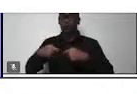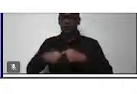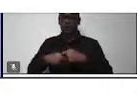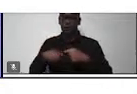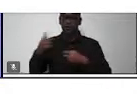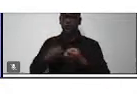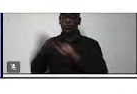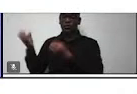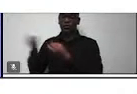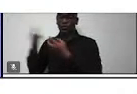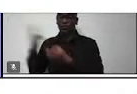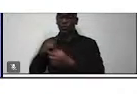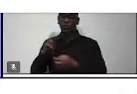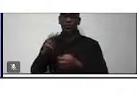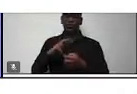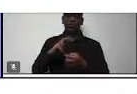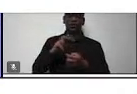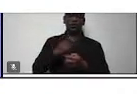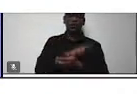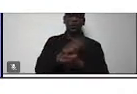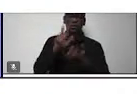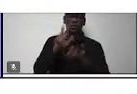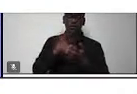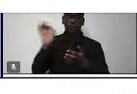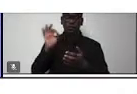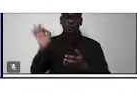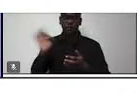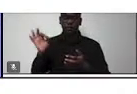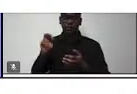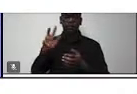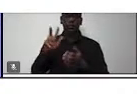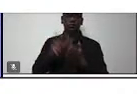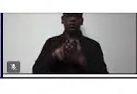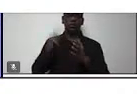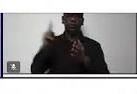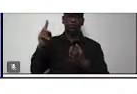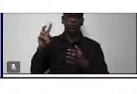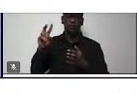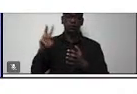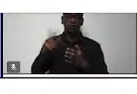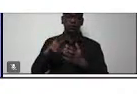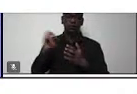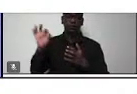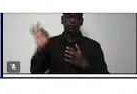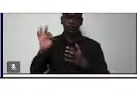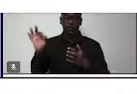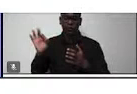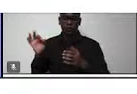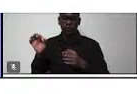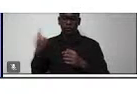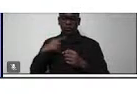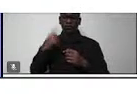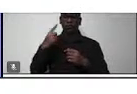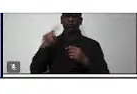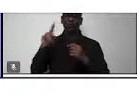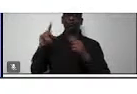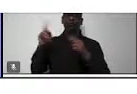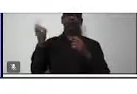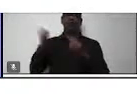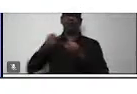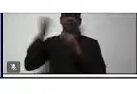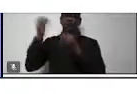of them viewed the USA as a priority market for growth of their businesses. Now, this included exporters that weren't yet exporting to the